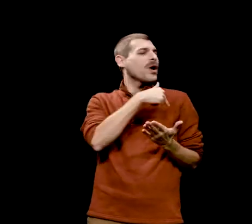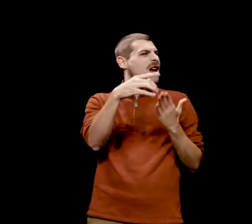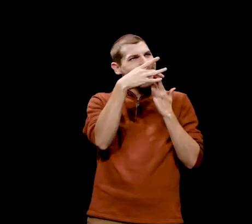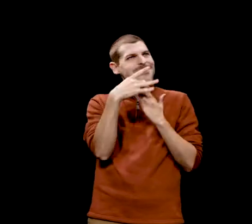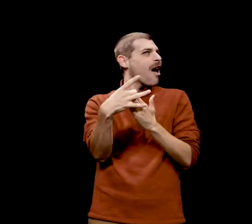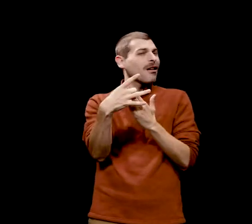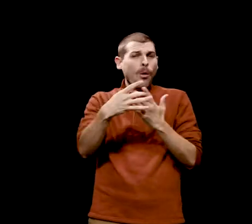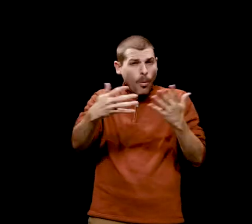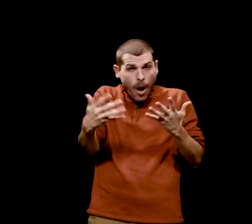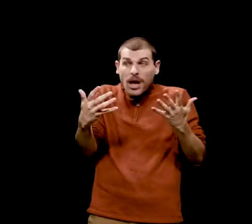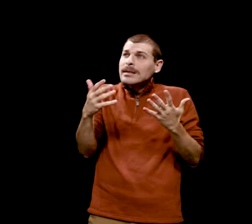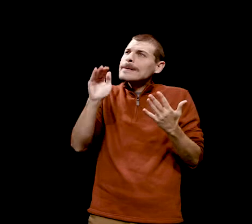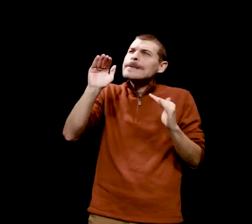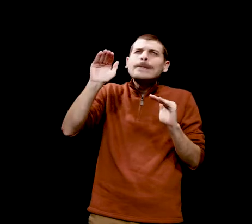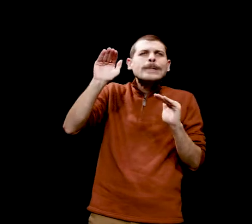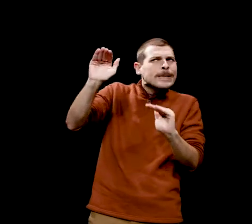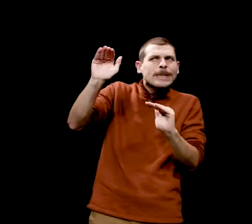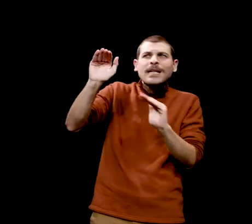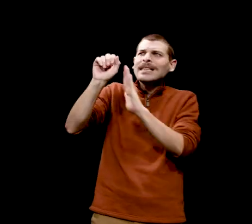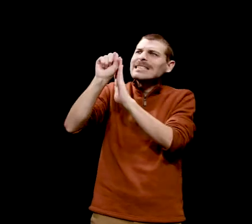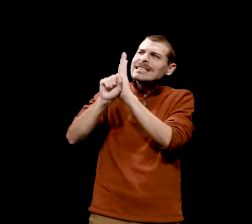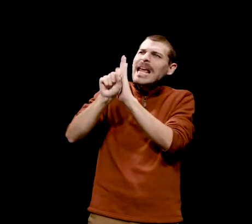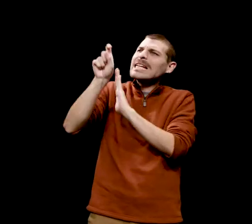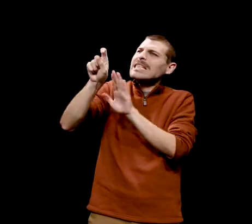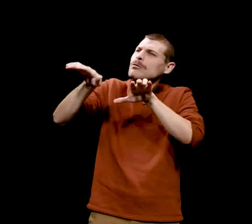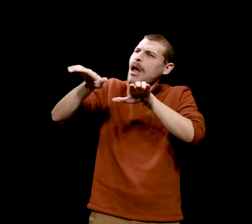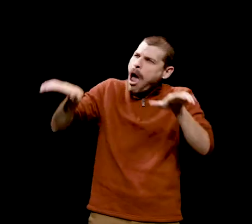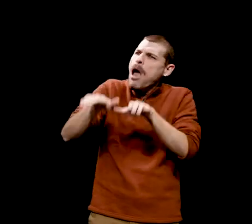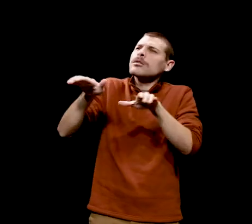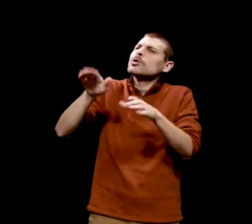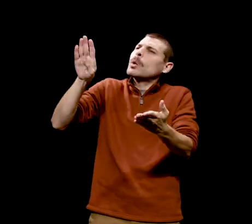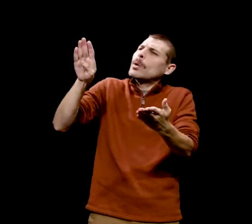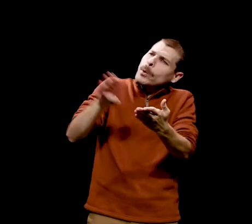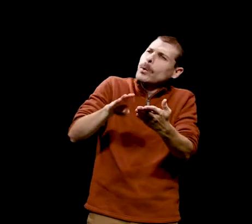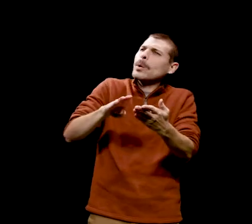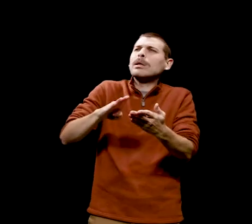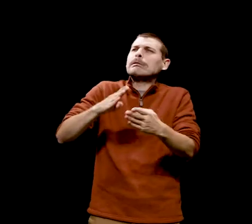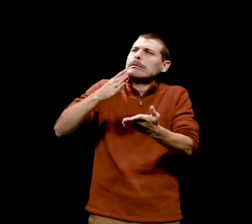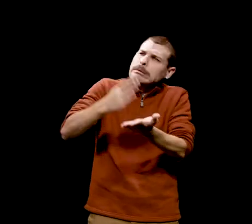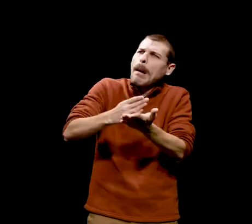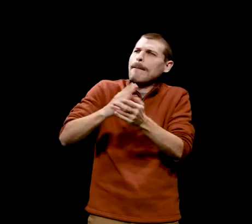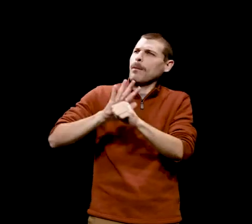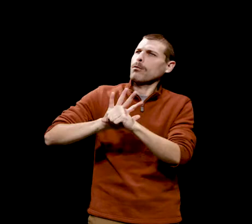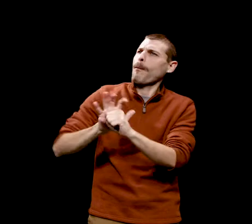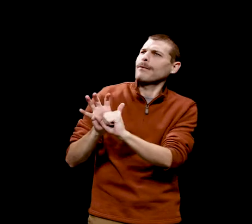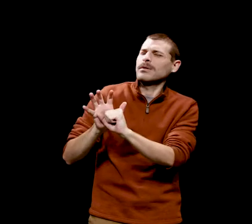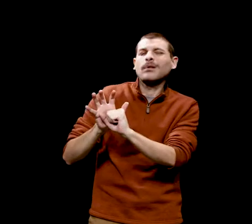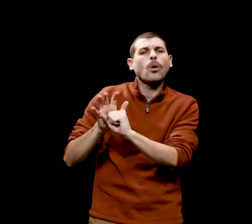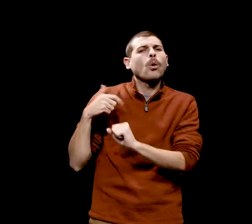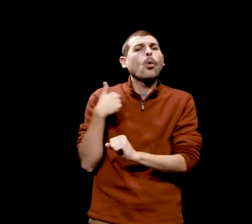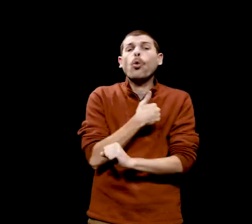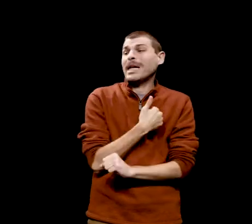the state to act quickly to stop the spread of the pandemic, which we already knew at that point disproportionately